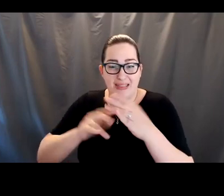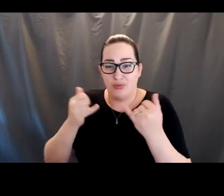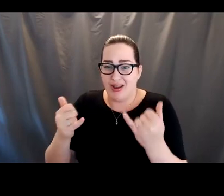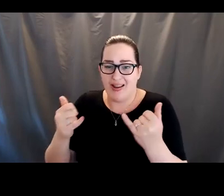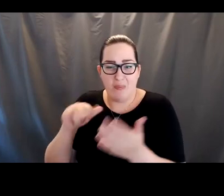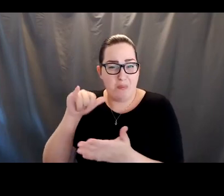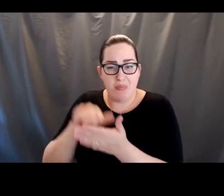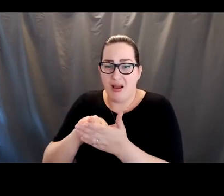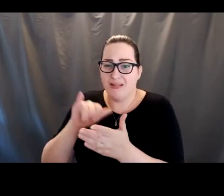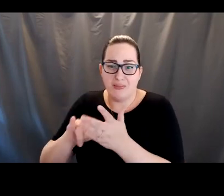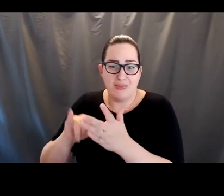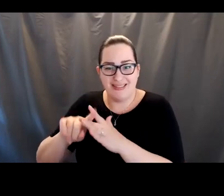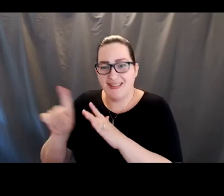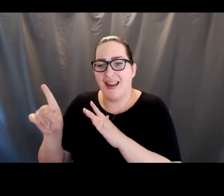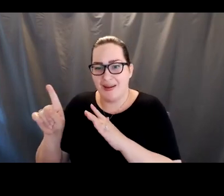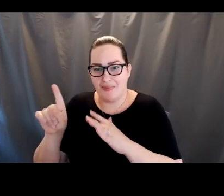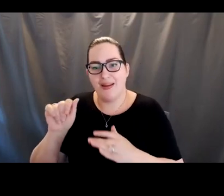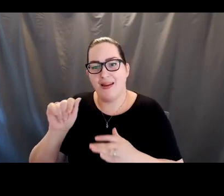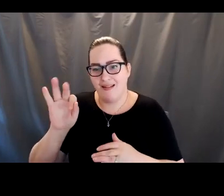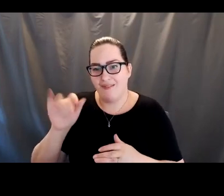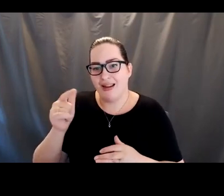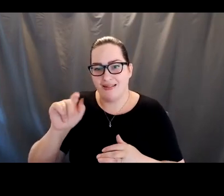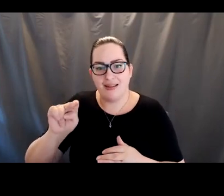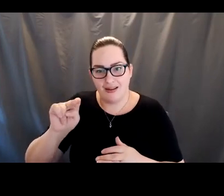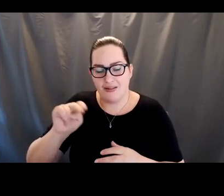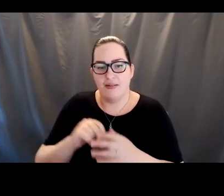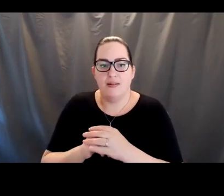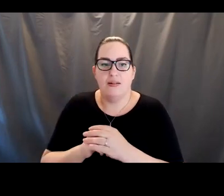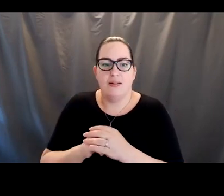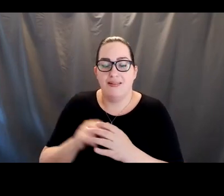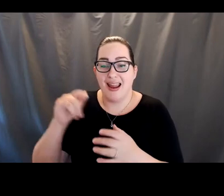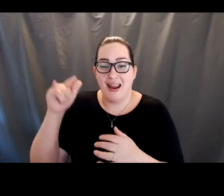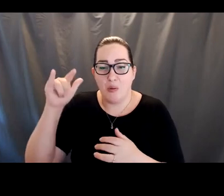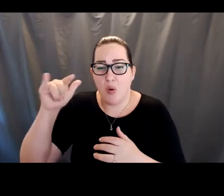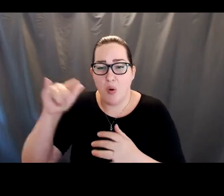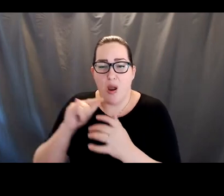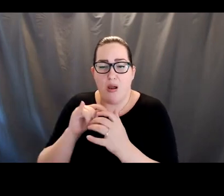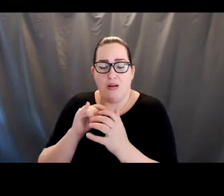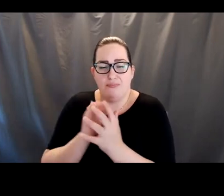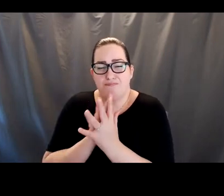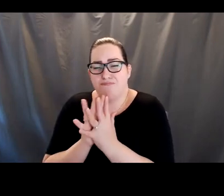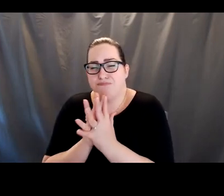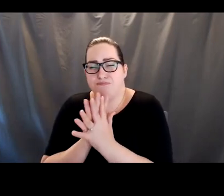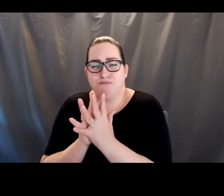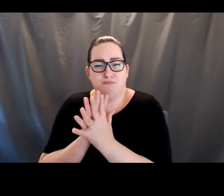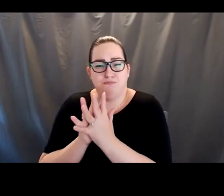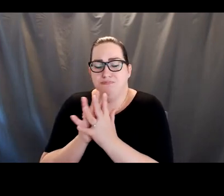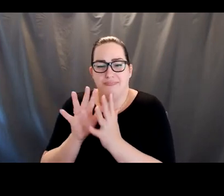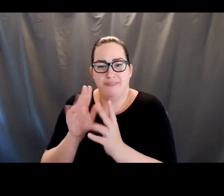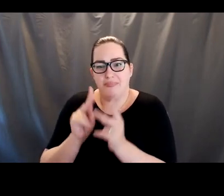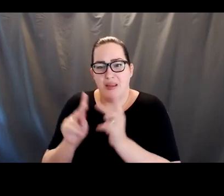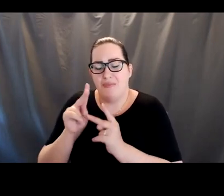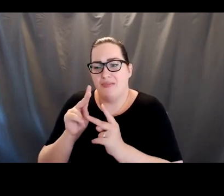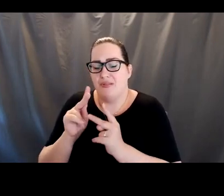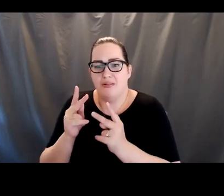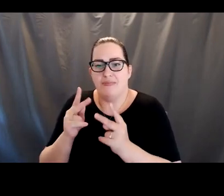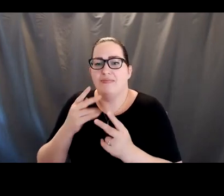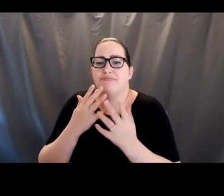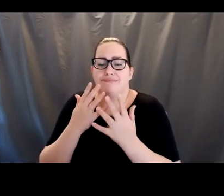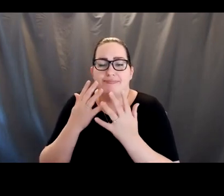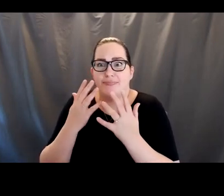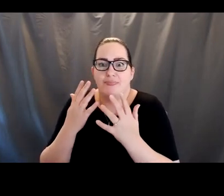now. And basically you saw what happened at the airport and all of that. So in the meantime, you have journalists who are working for US